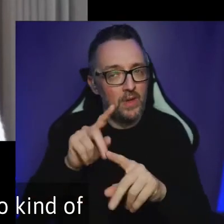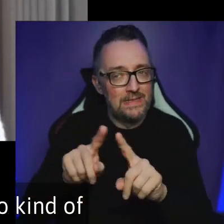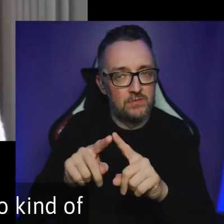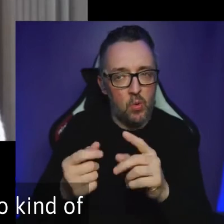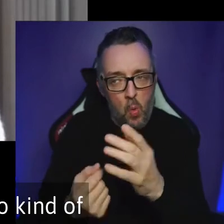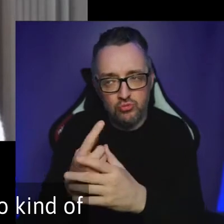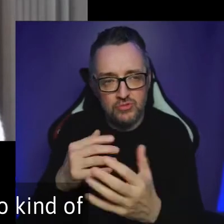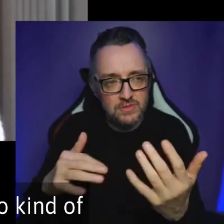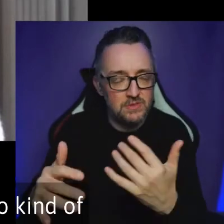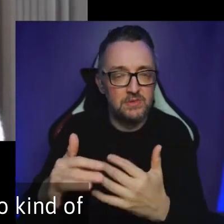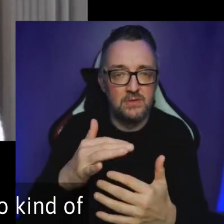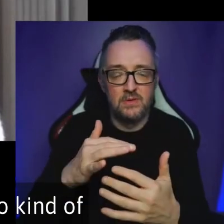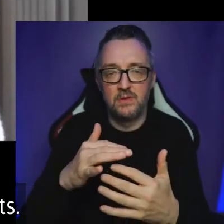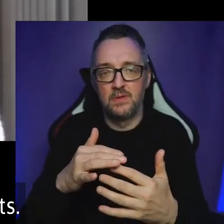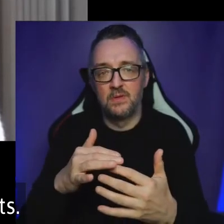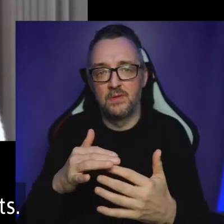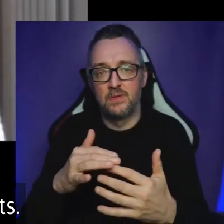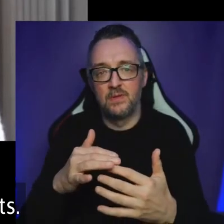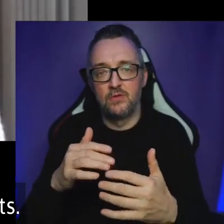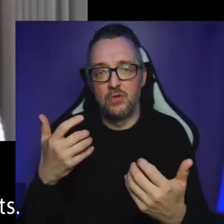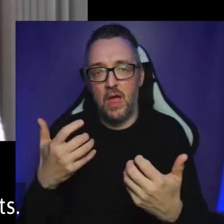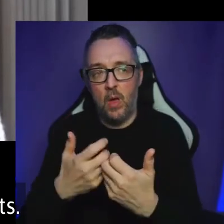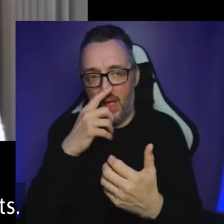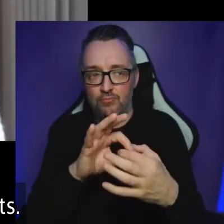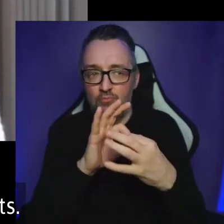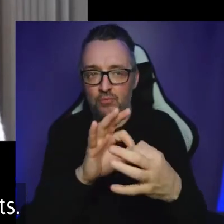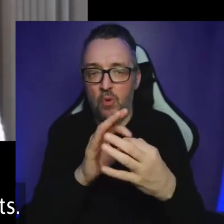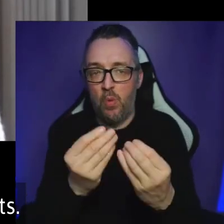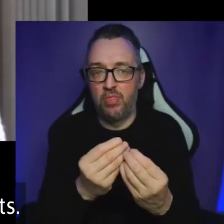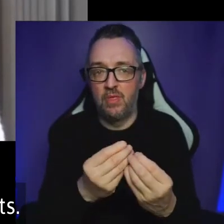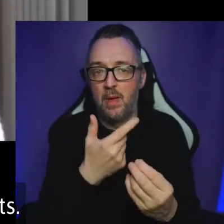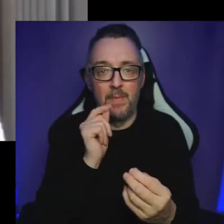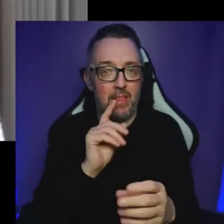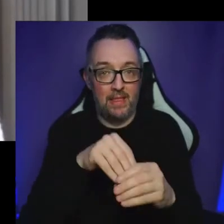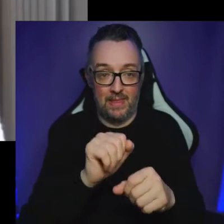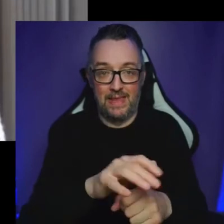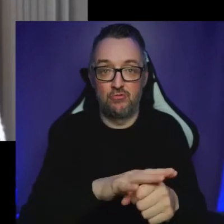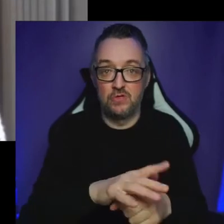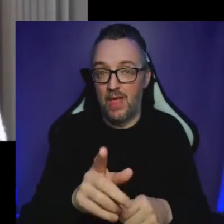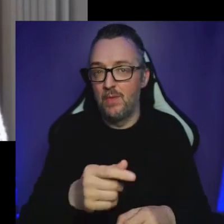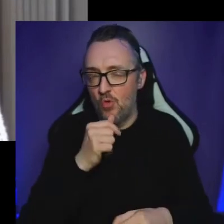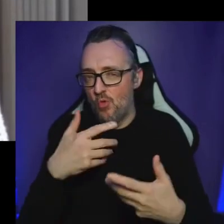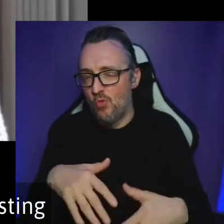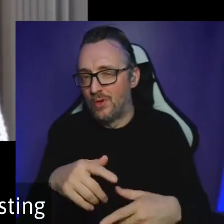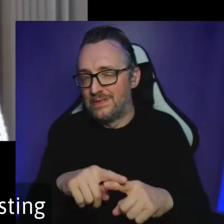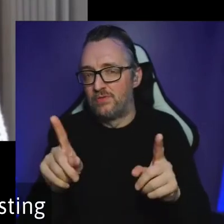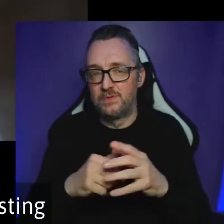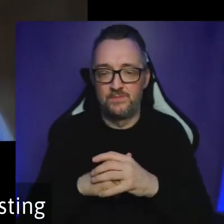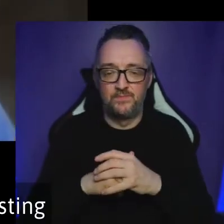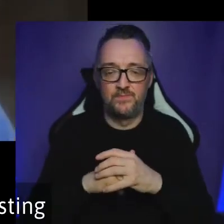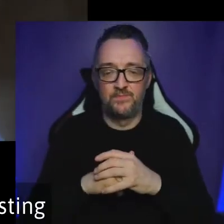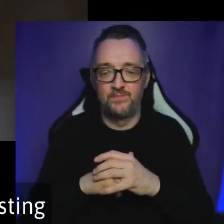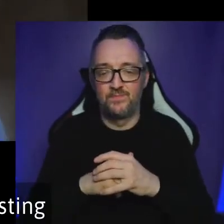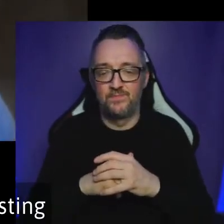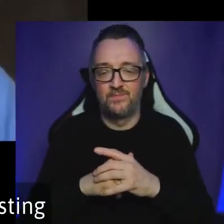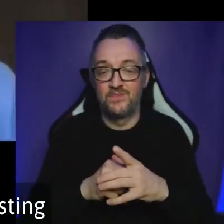kind of engage with people in these sorts of environments. That would be fascinating. No,